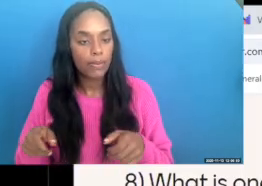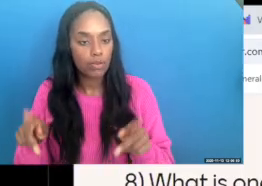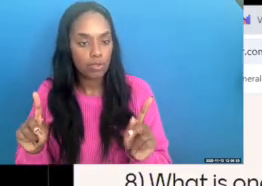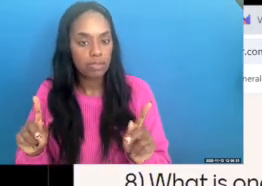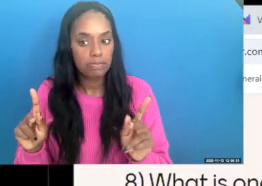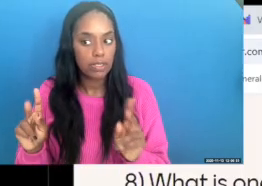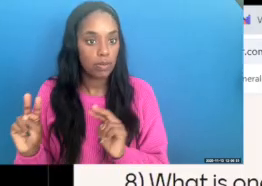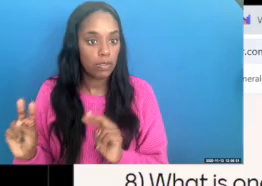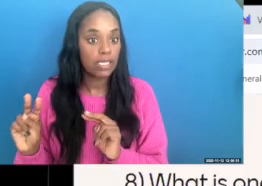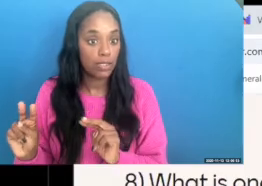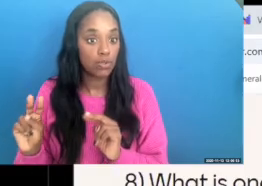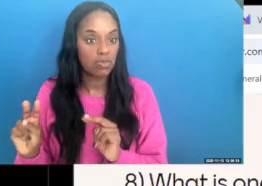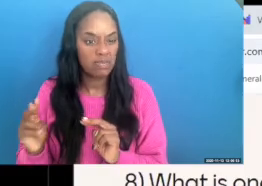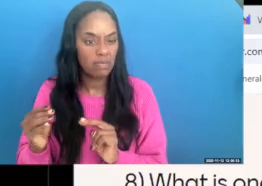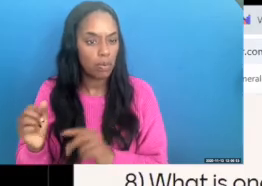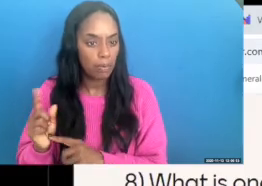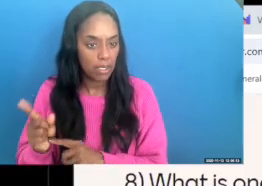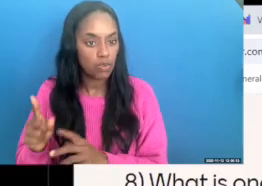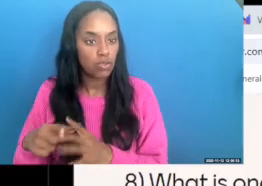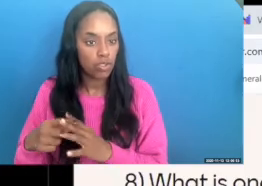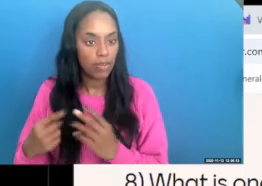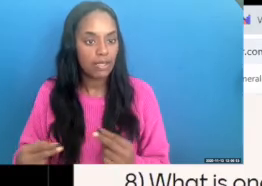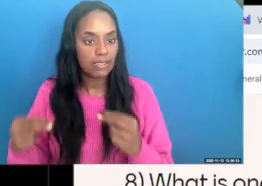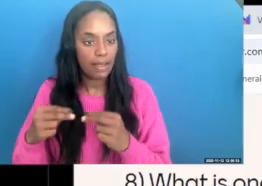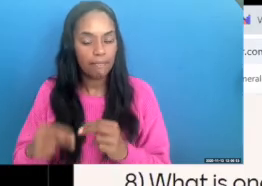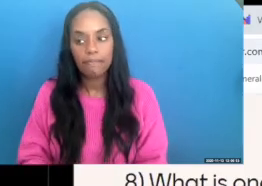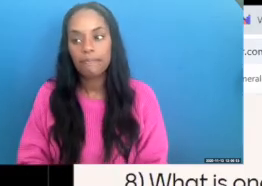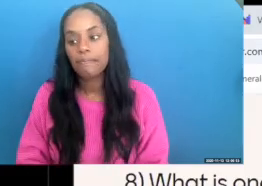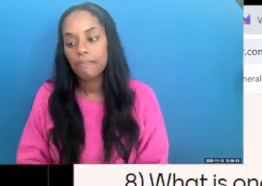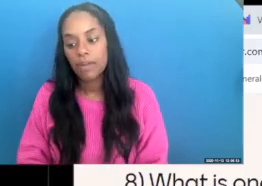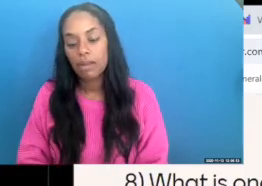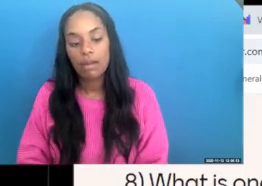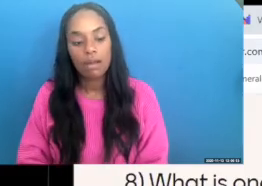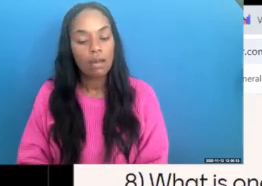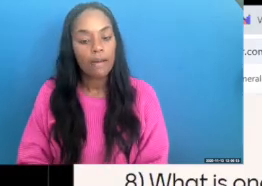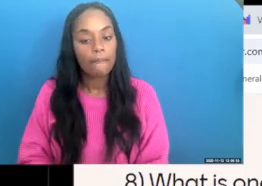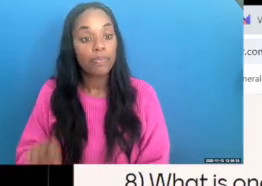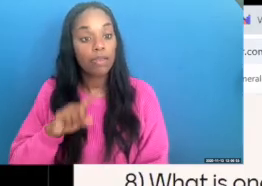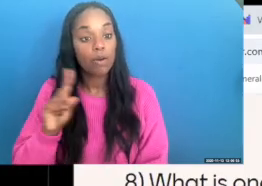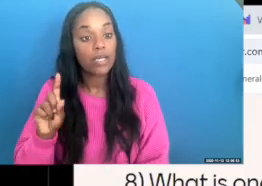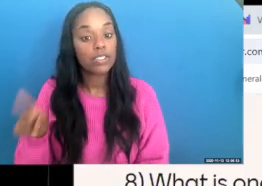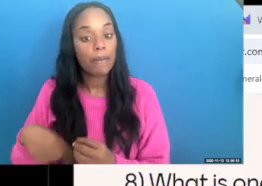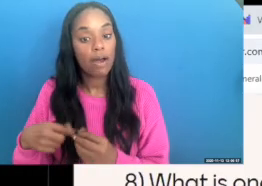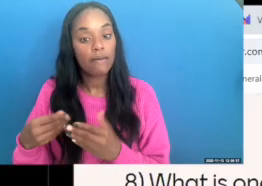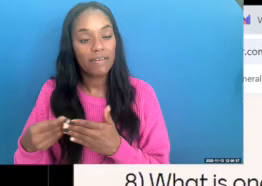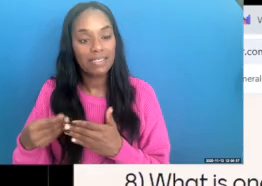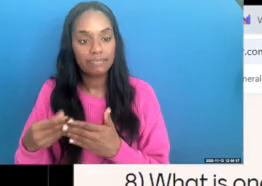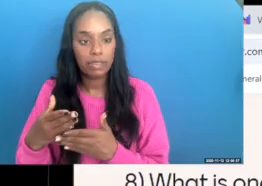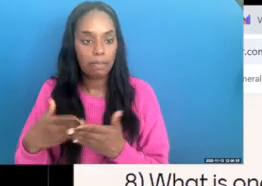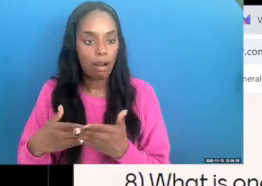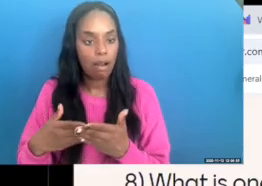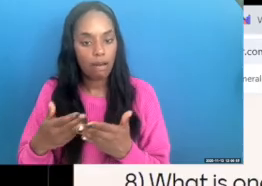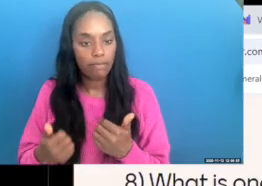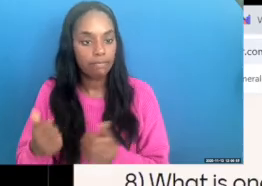So we will actually be discussing next steps in a moment. So yes, written comments are fantastic and there will be other opportunities. So stay